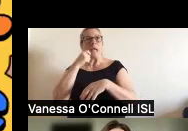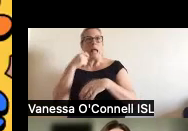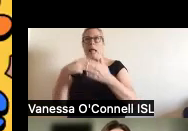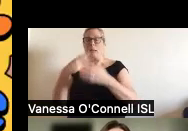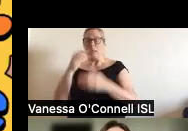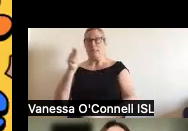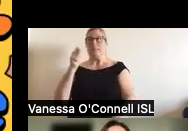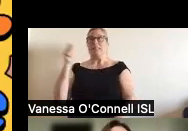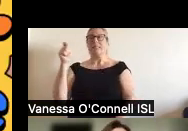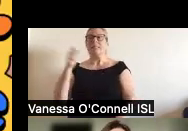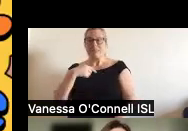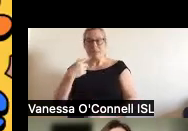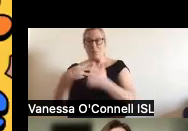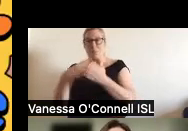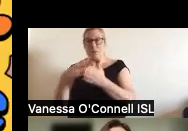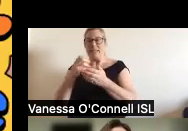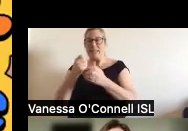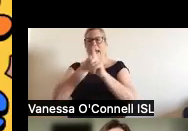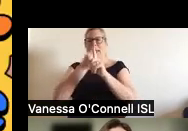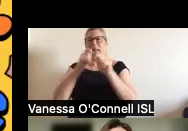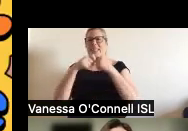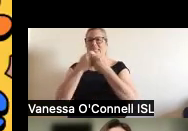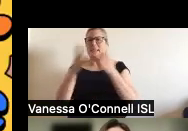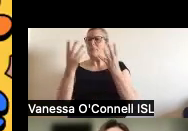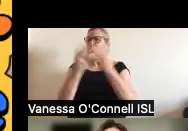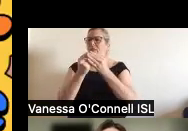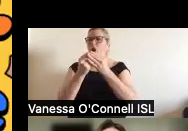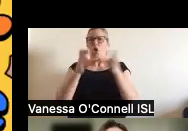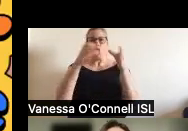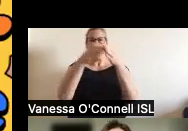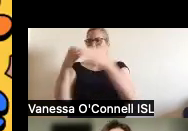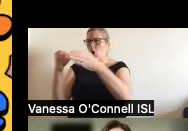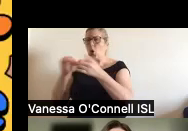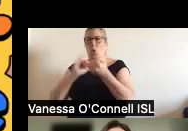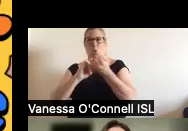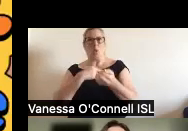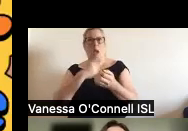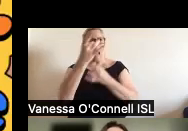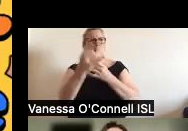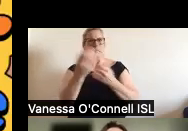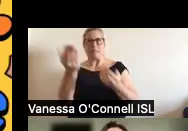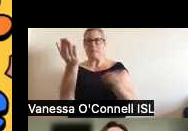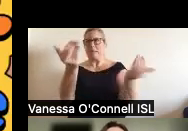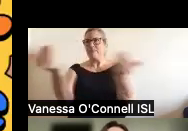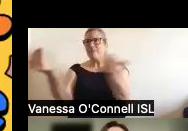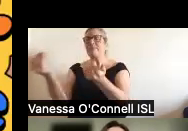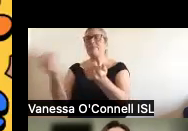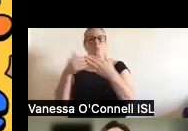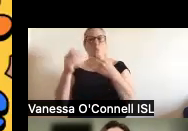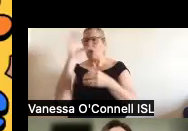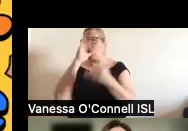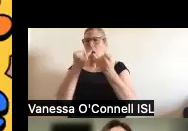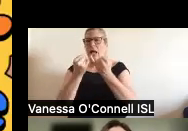your campaign team together, who do you ask? What are the positions on a campaign team? What does that look like? We do